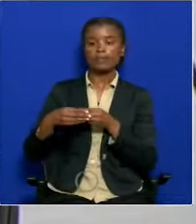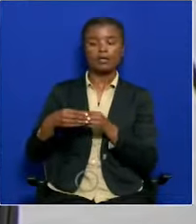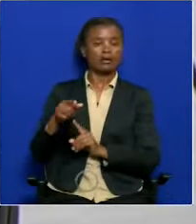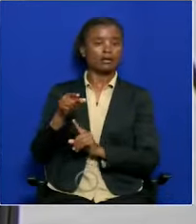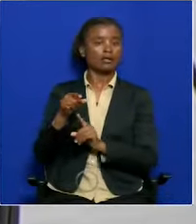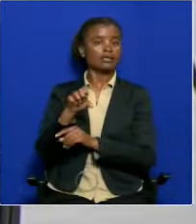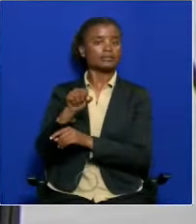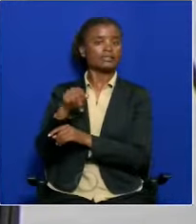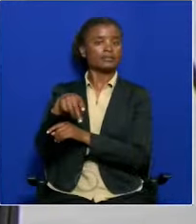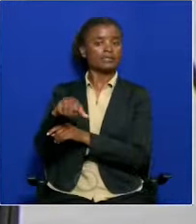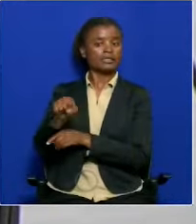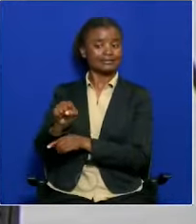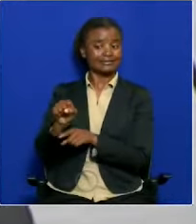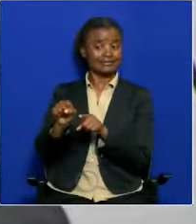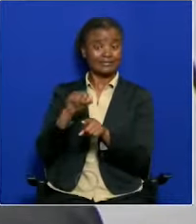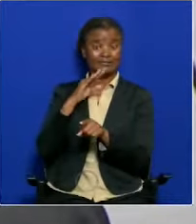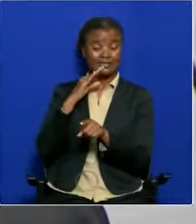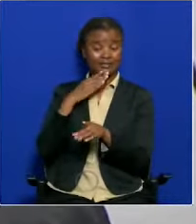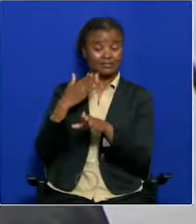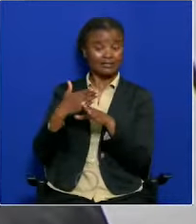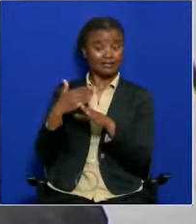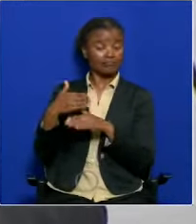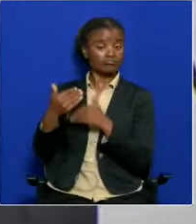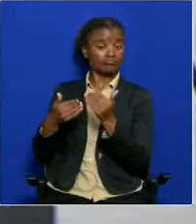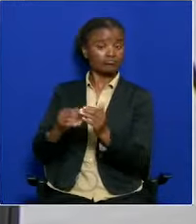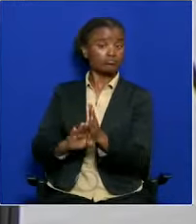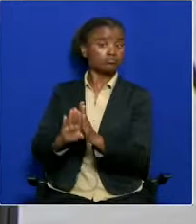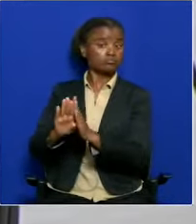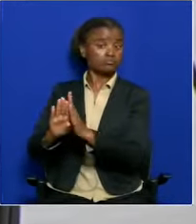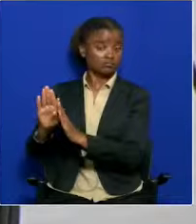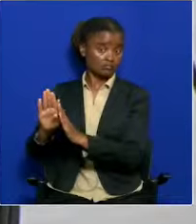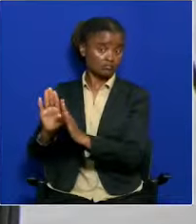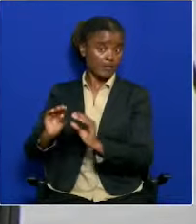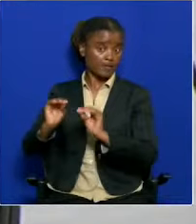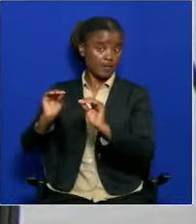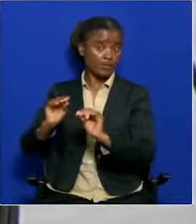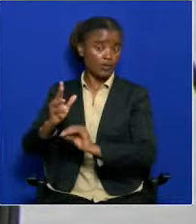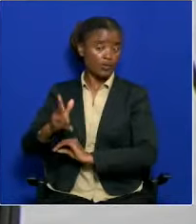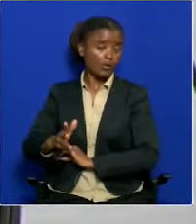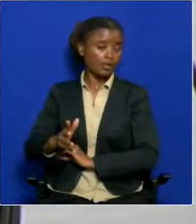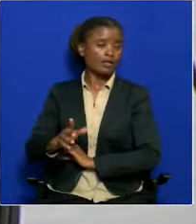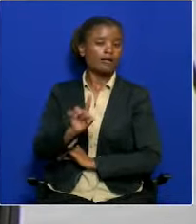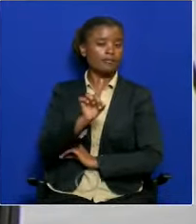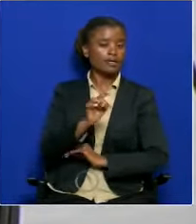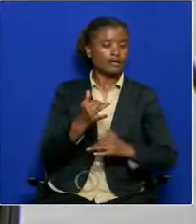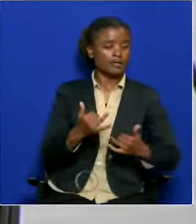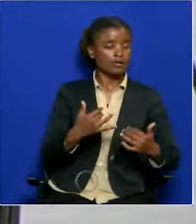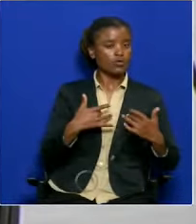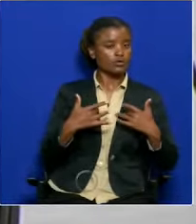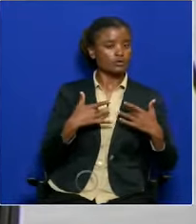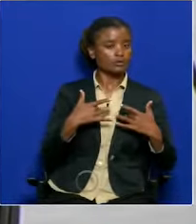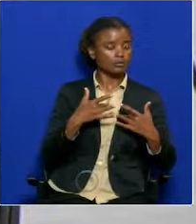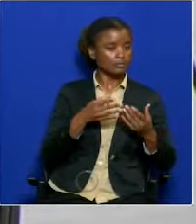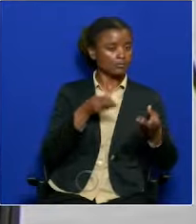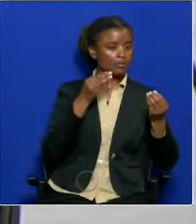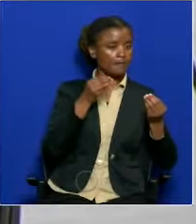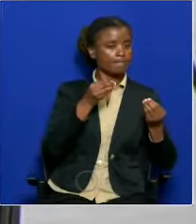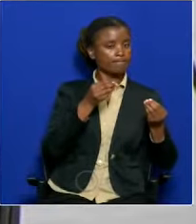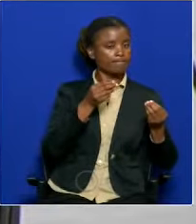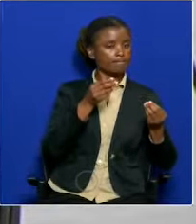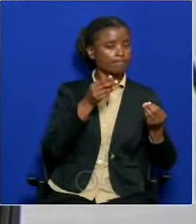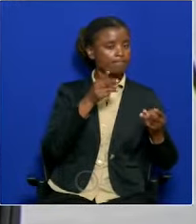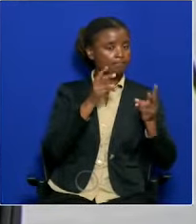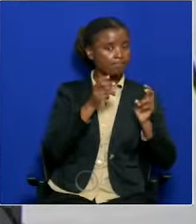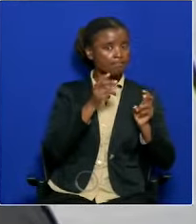legitimate career progression. However, in light of the concerns already raised regarding possibility that